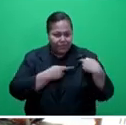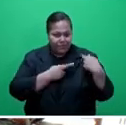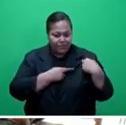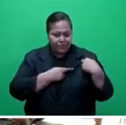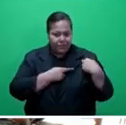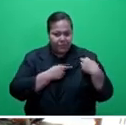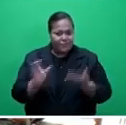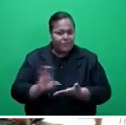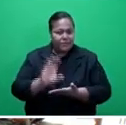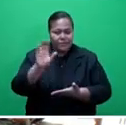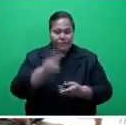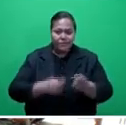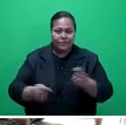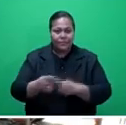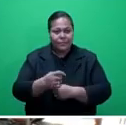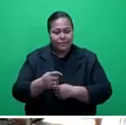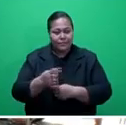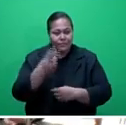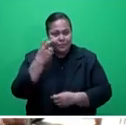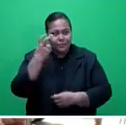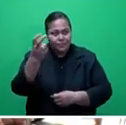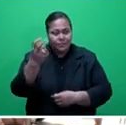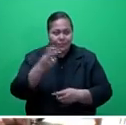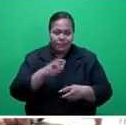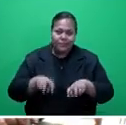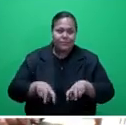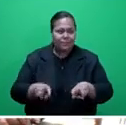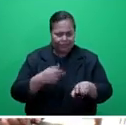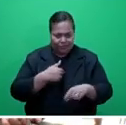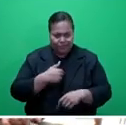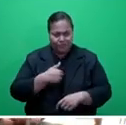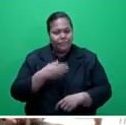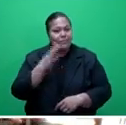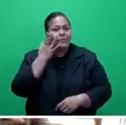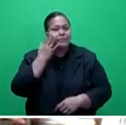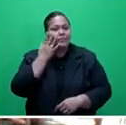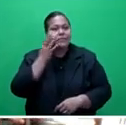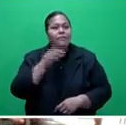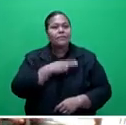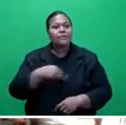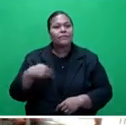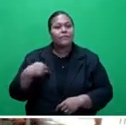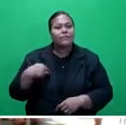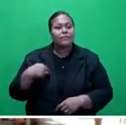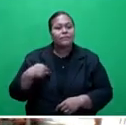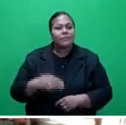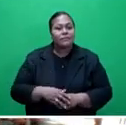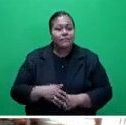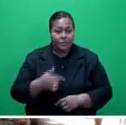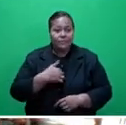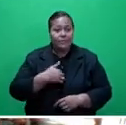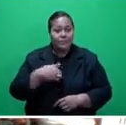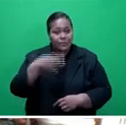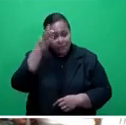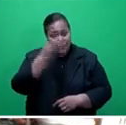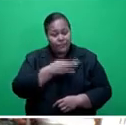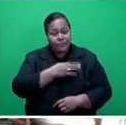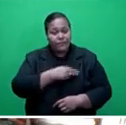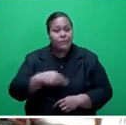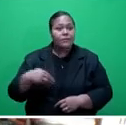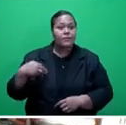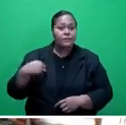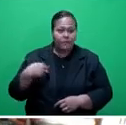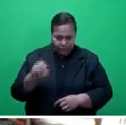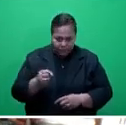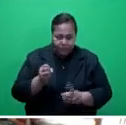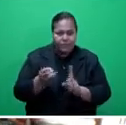Transport, as I am familiar with the ministry. Mr. Speaker, sir, I believe this ministry plays a crucial role during